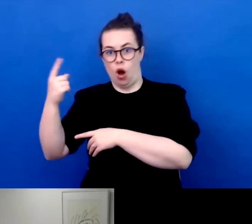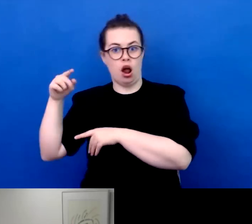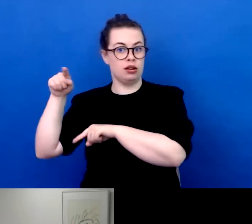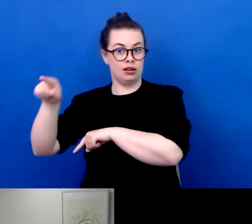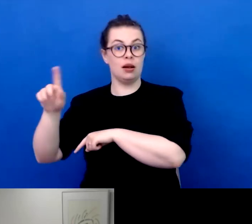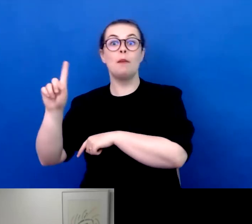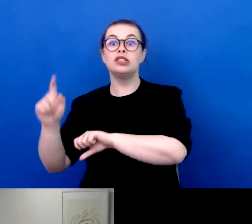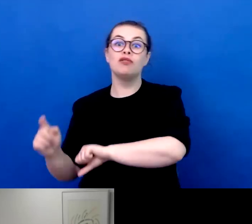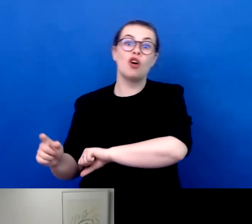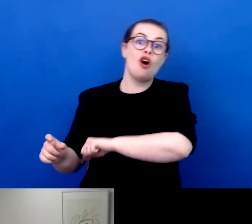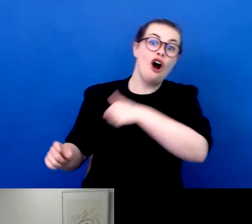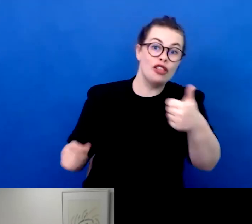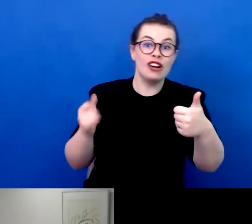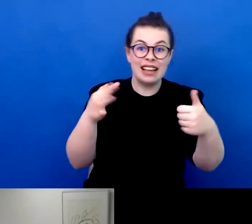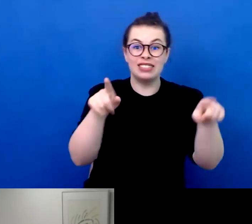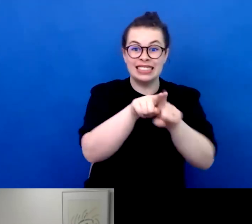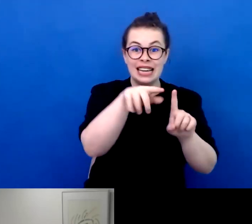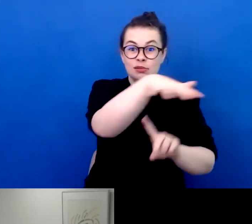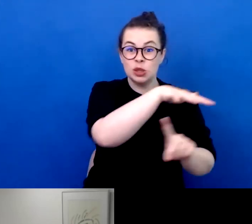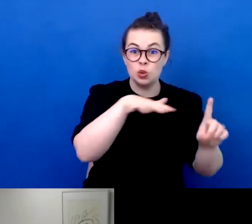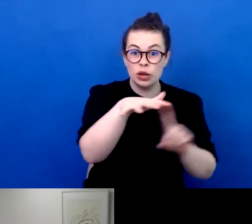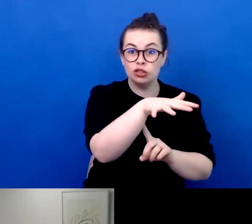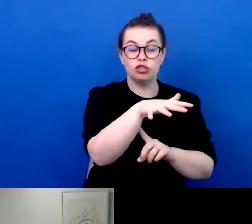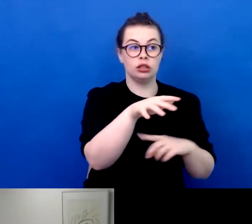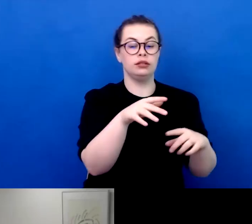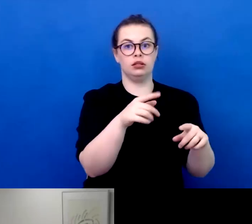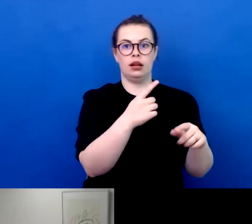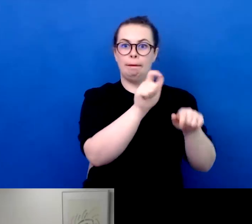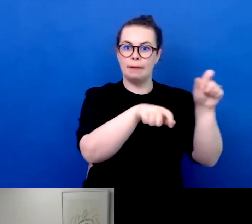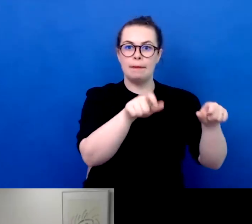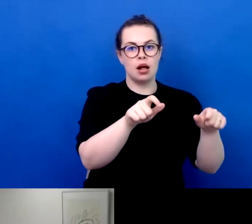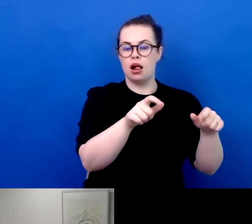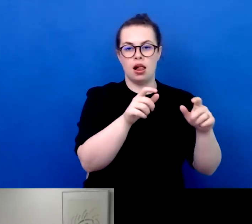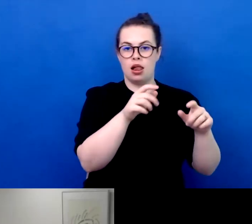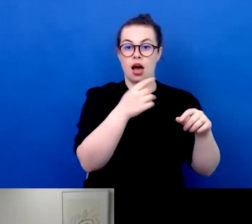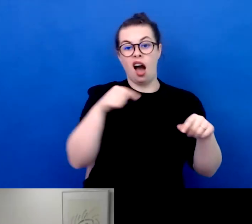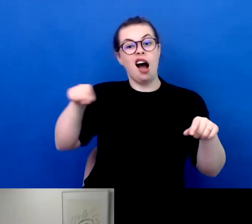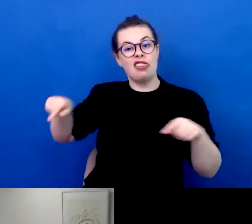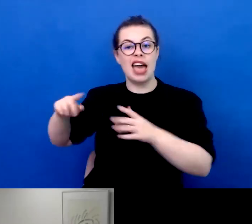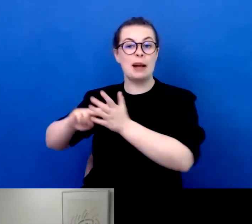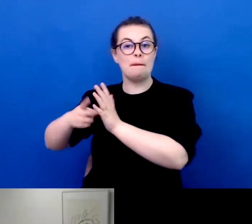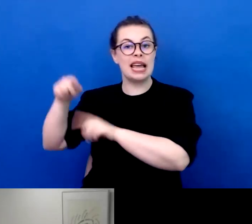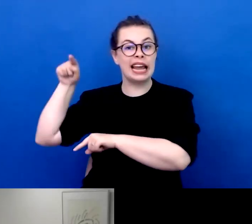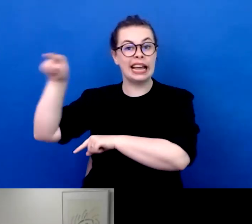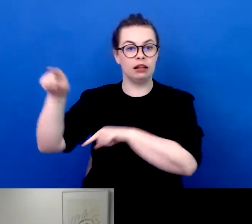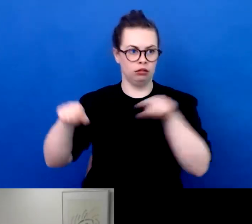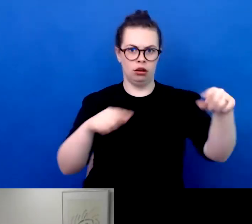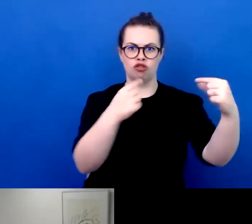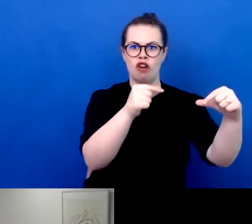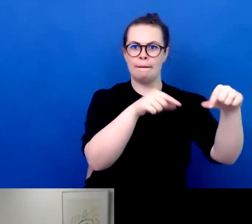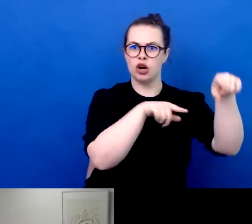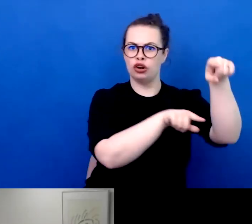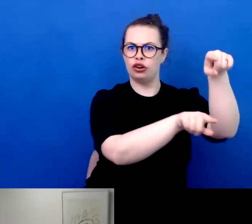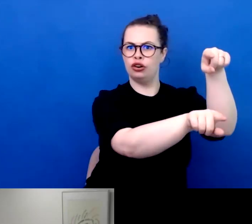variety of reasons, would go through the other stream primarily. So I think it's part